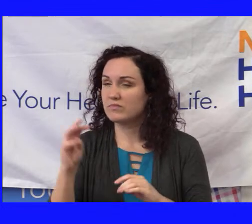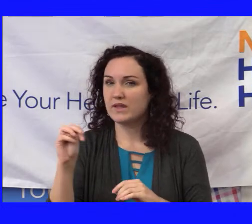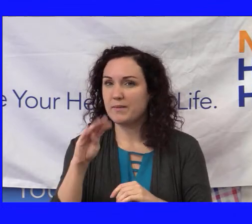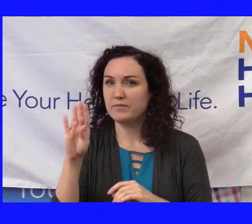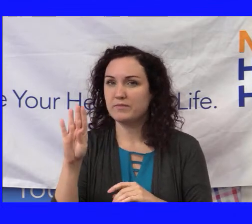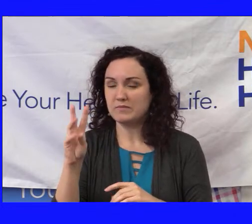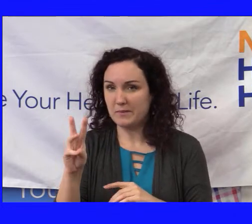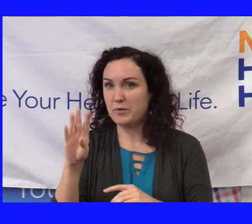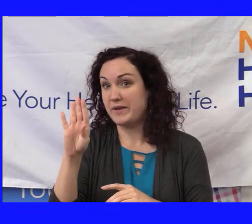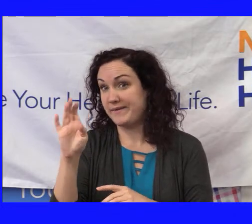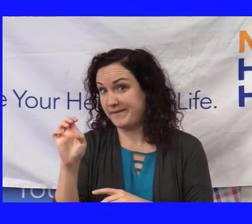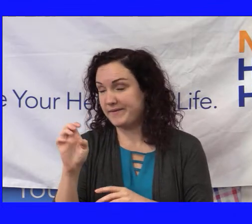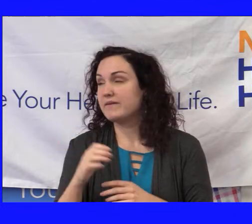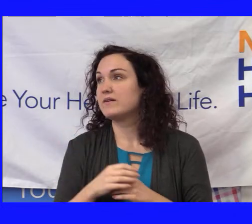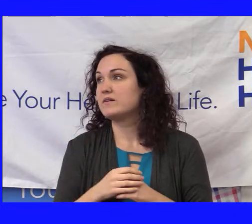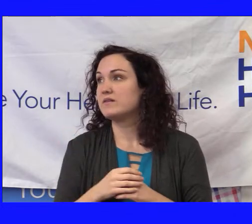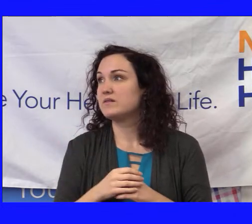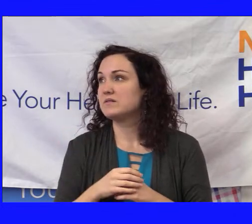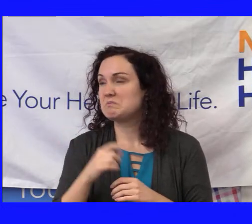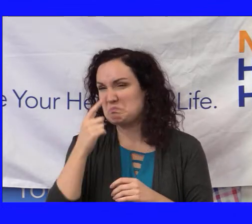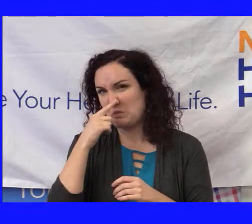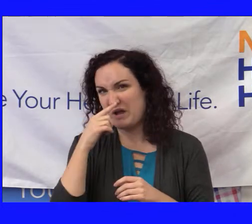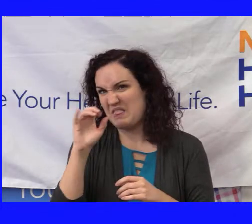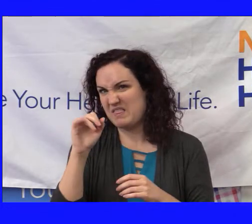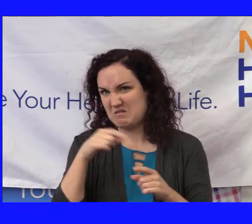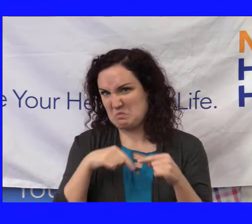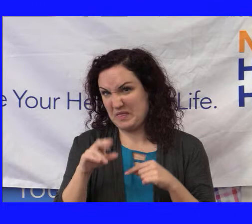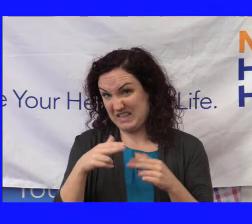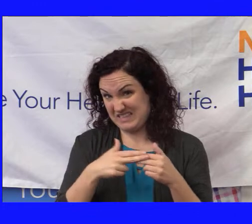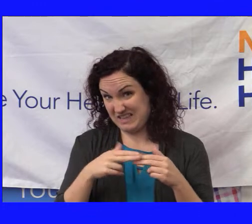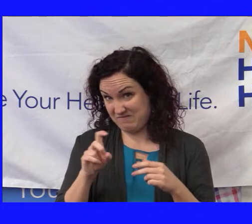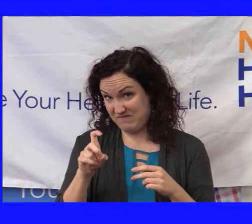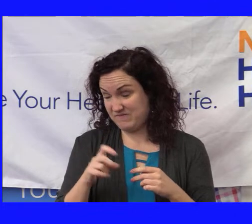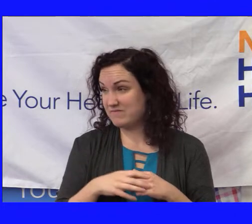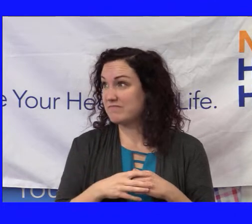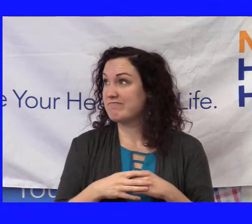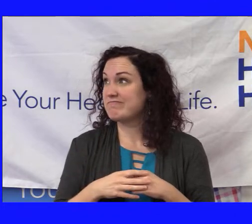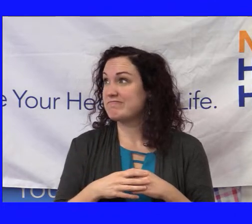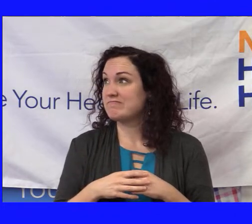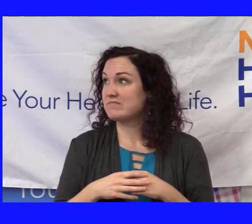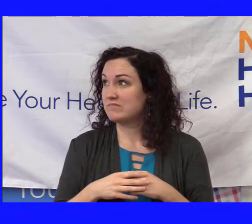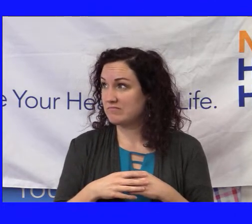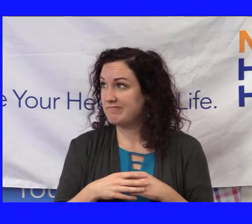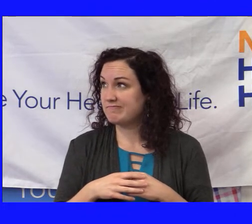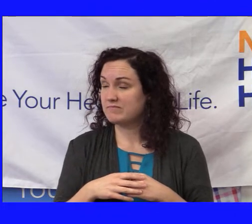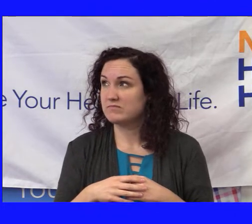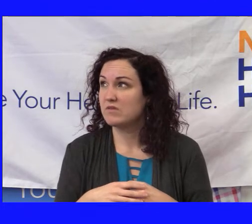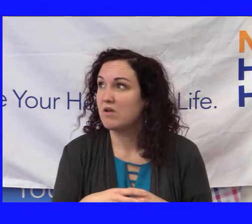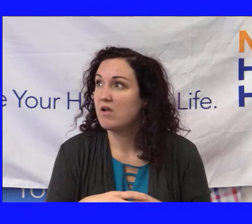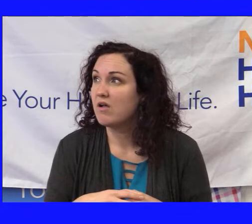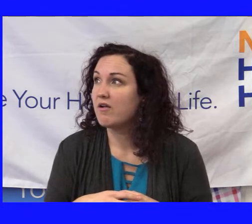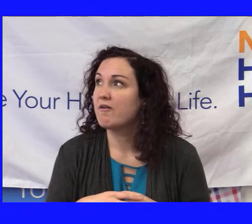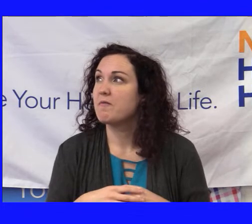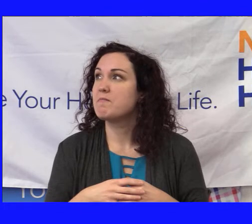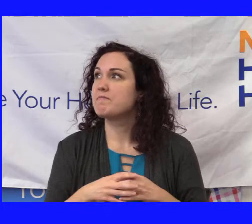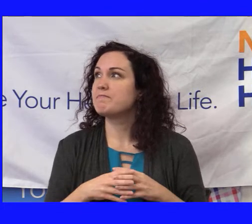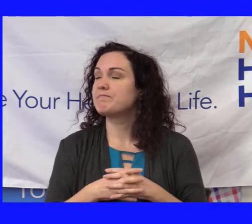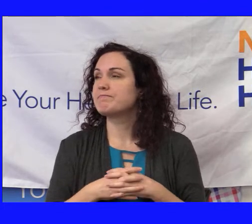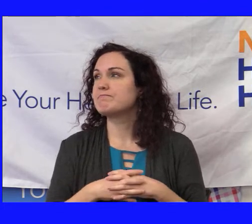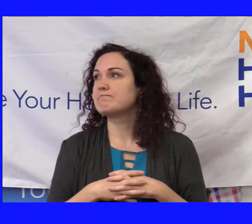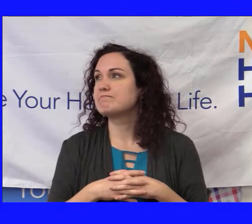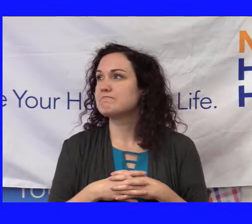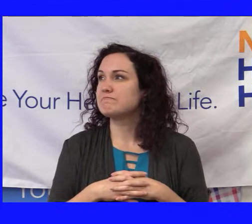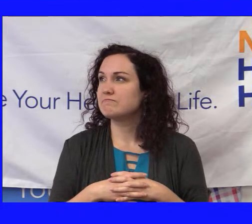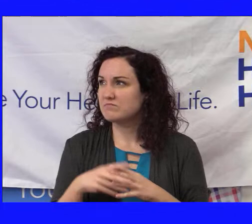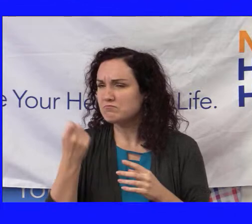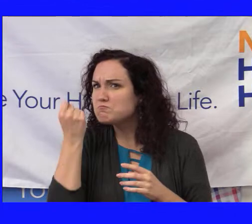MWBE. If we can go to the slides, please. I do understand the